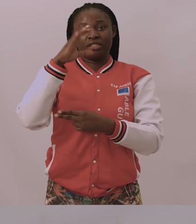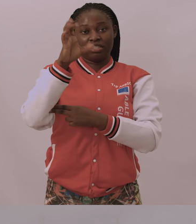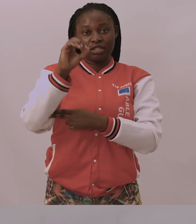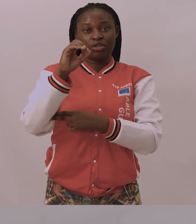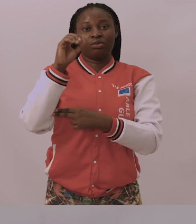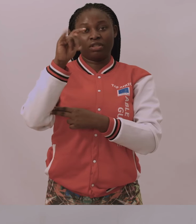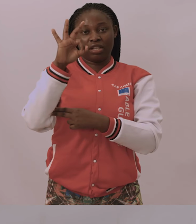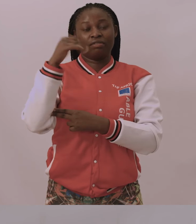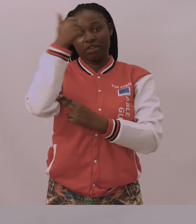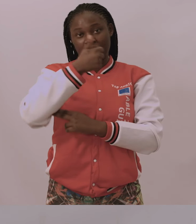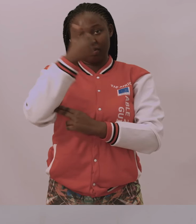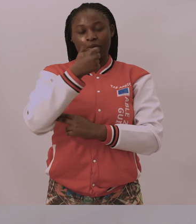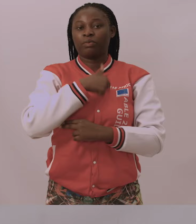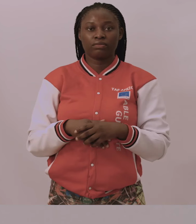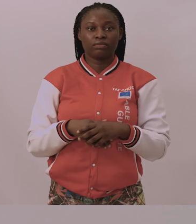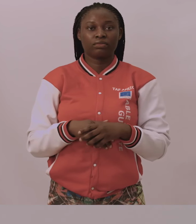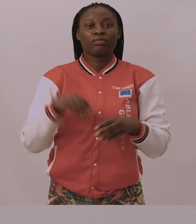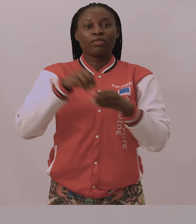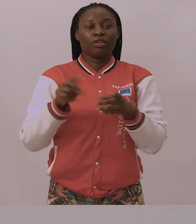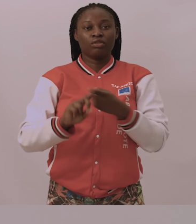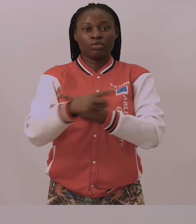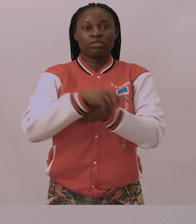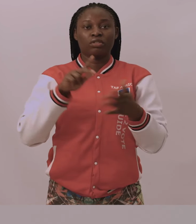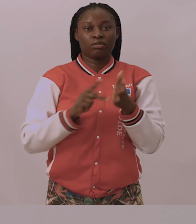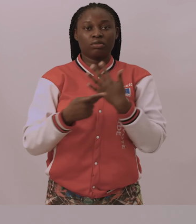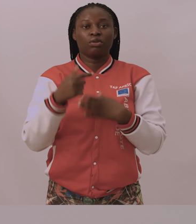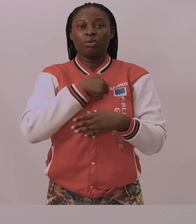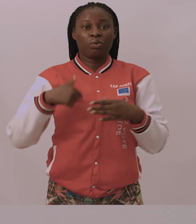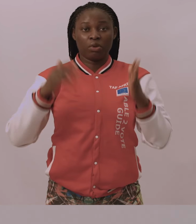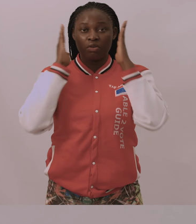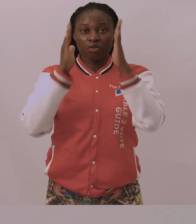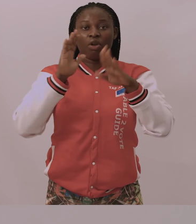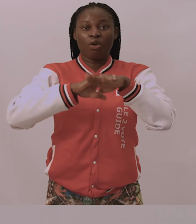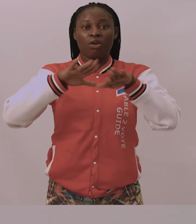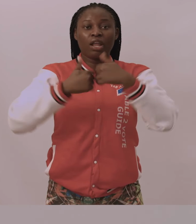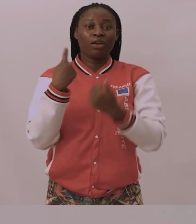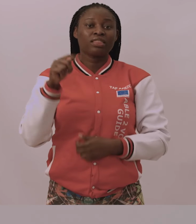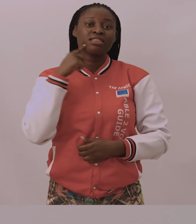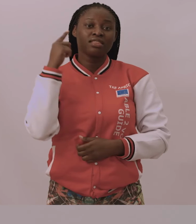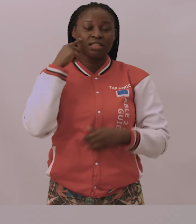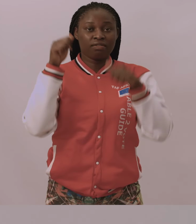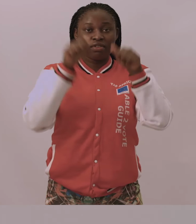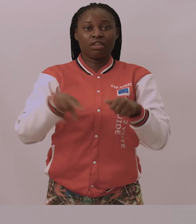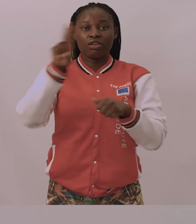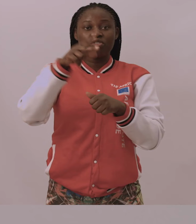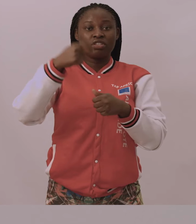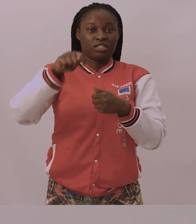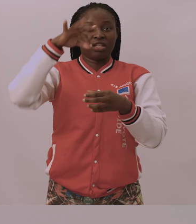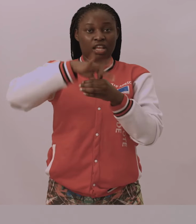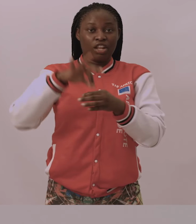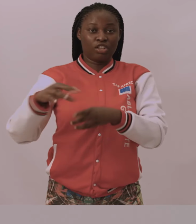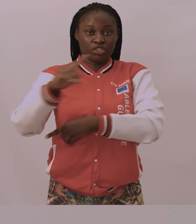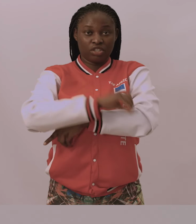TAF Africa. Let's get started. In today's episode, we will focus on how the deaf can use the Election Day written